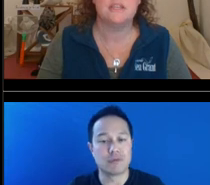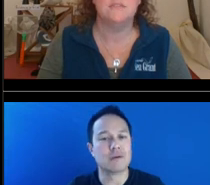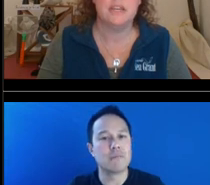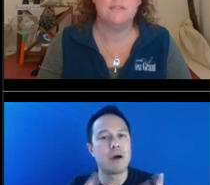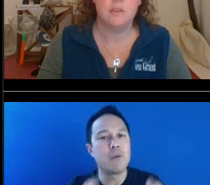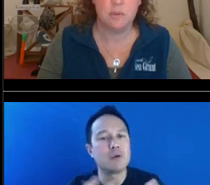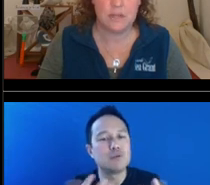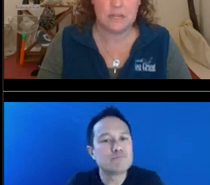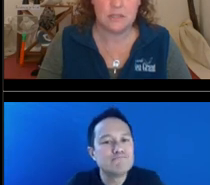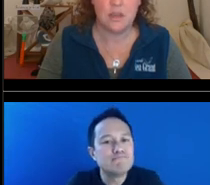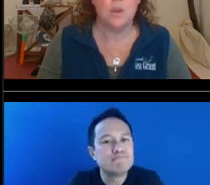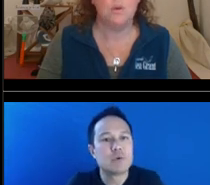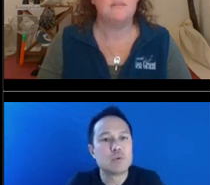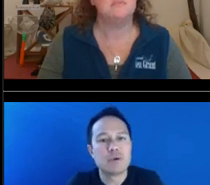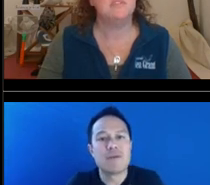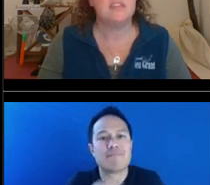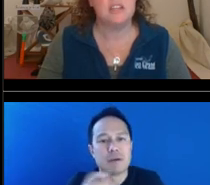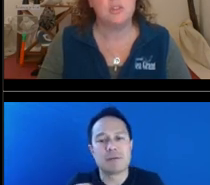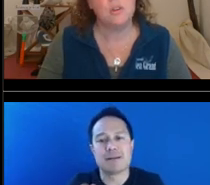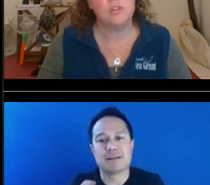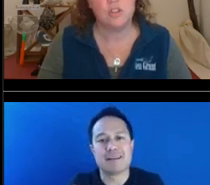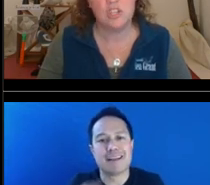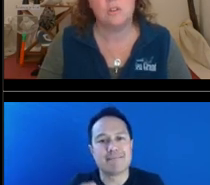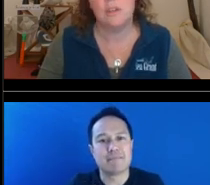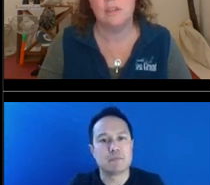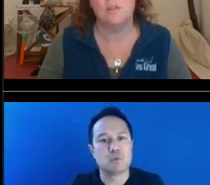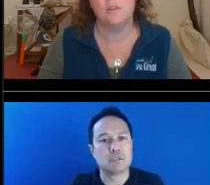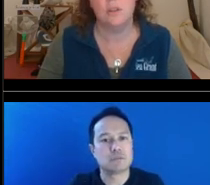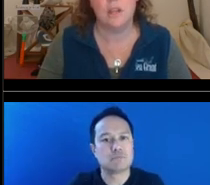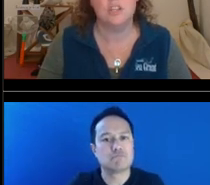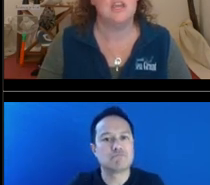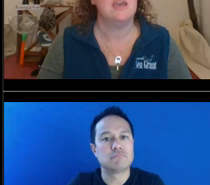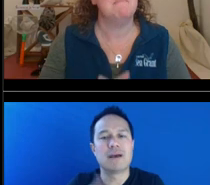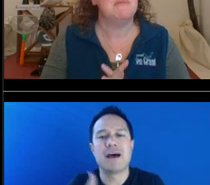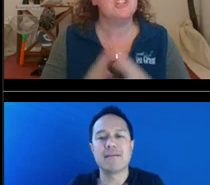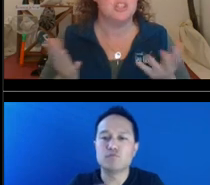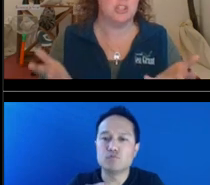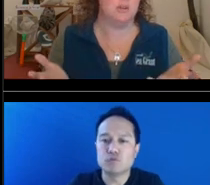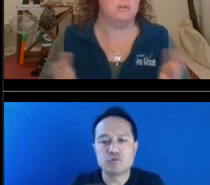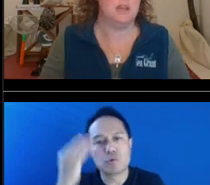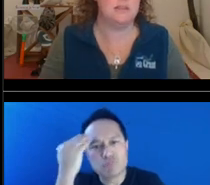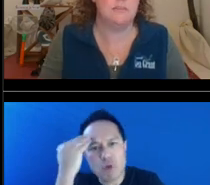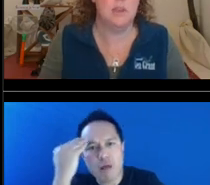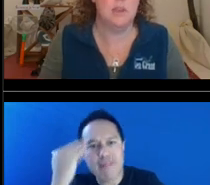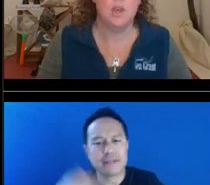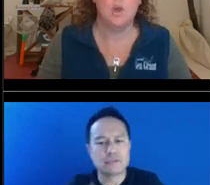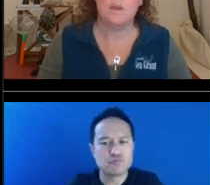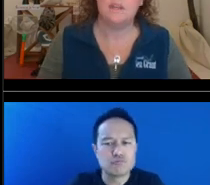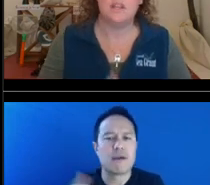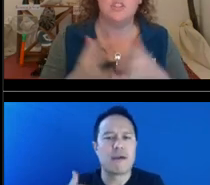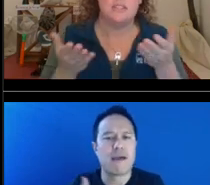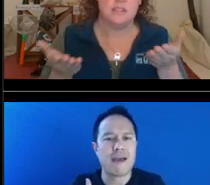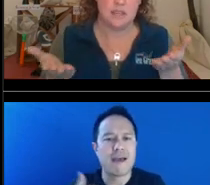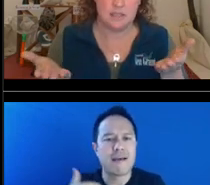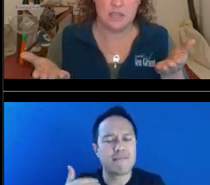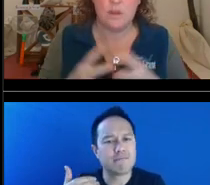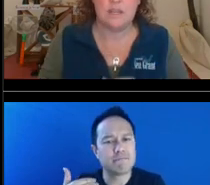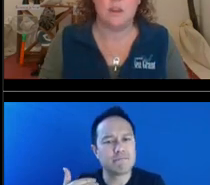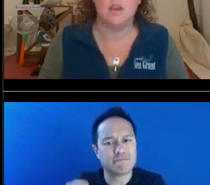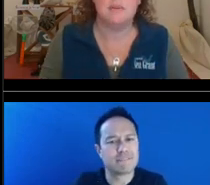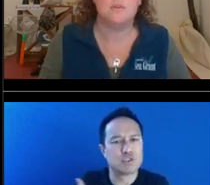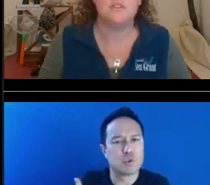traditional lands of Native communities who have substantial traditional and local knowledge and much to share with us. We acknowledge that